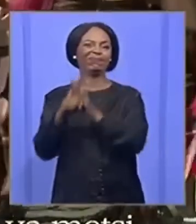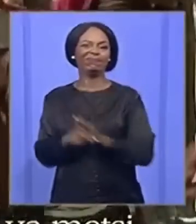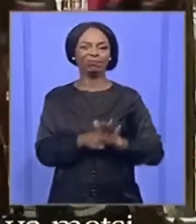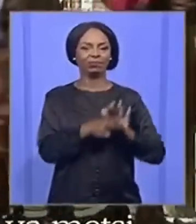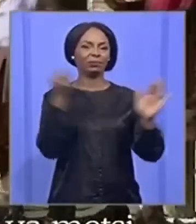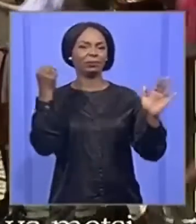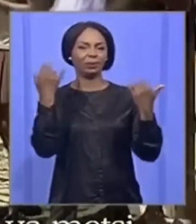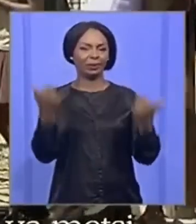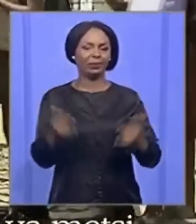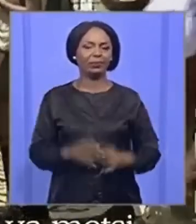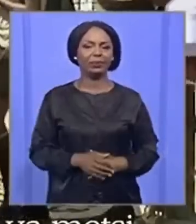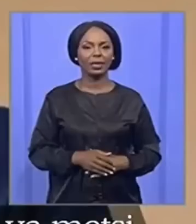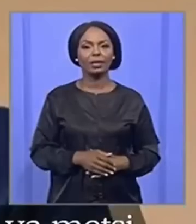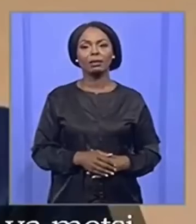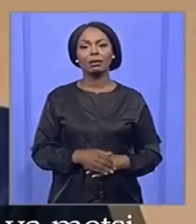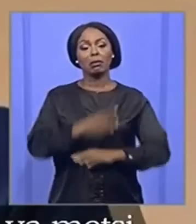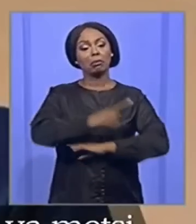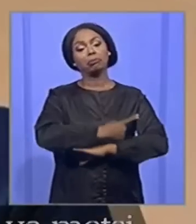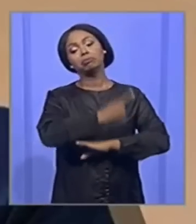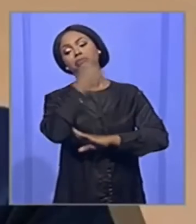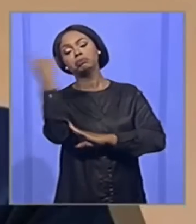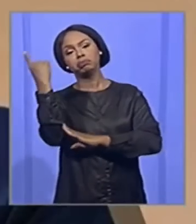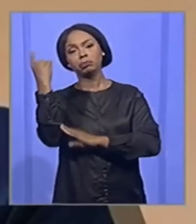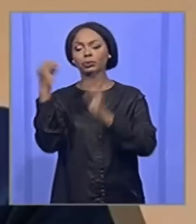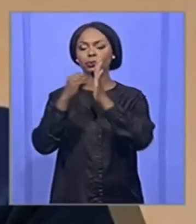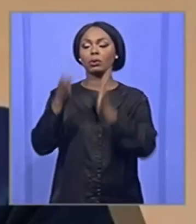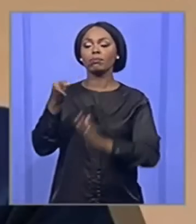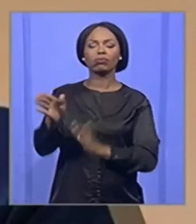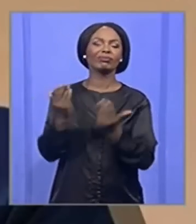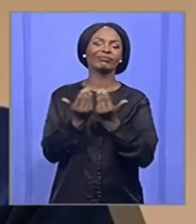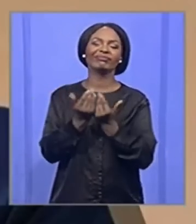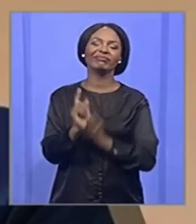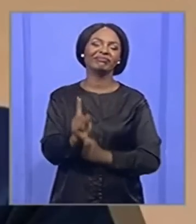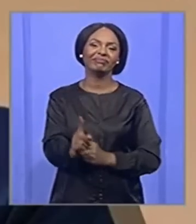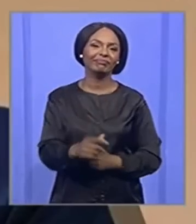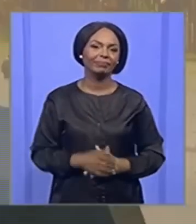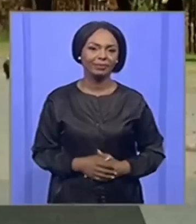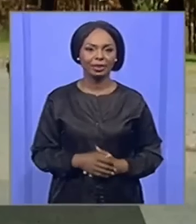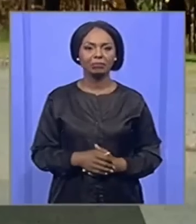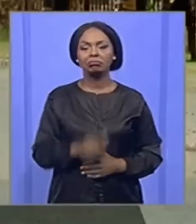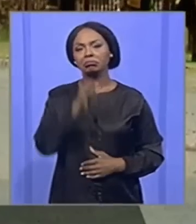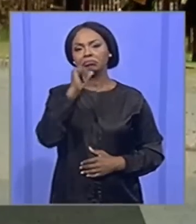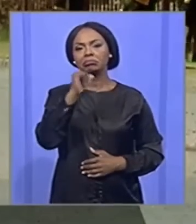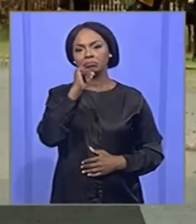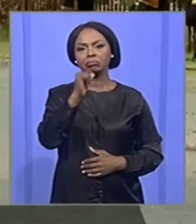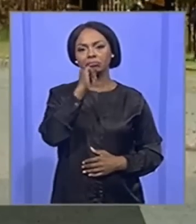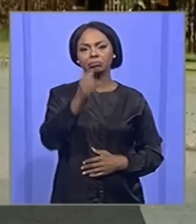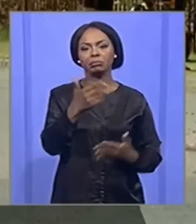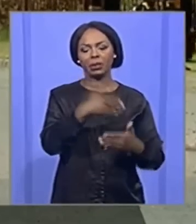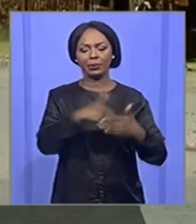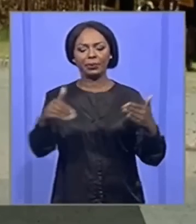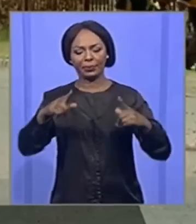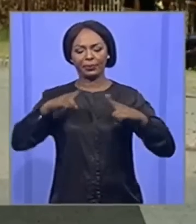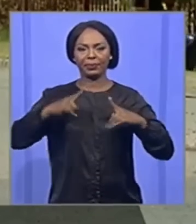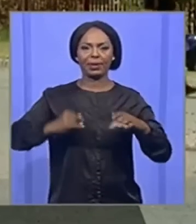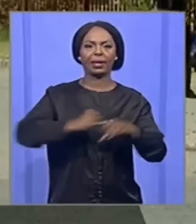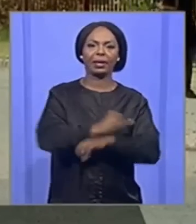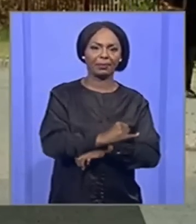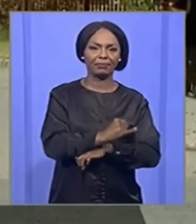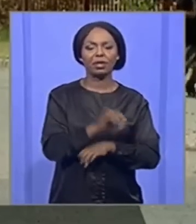la dithuto ba le dikolong. Nkile qeto hore re tlantsha bana le bana ba sekolo le